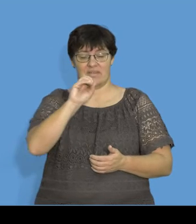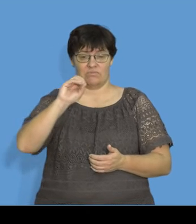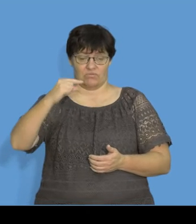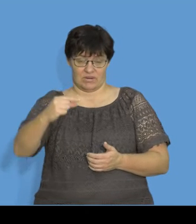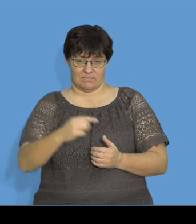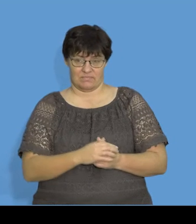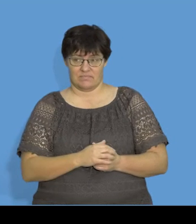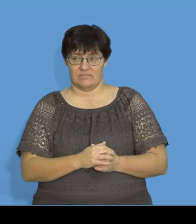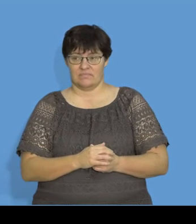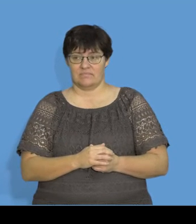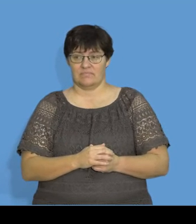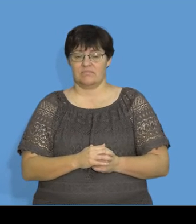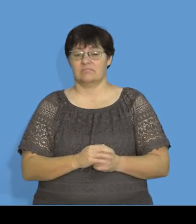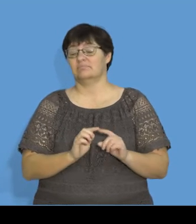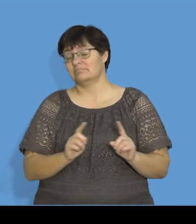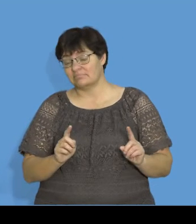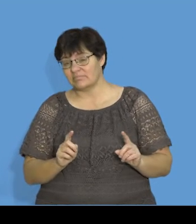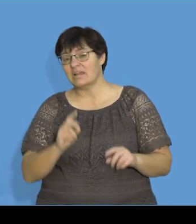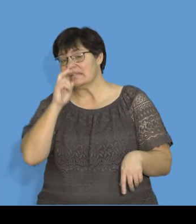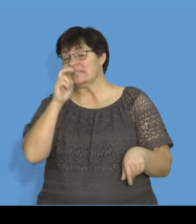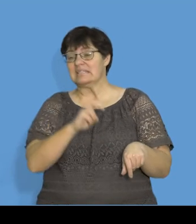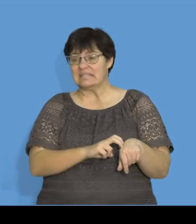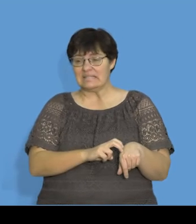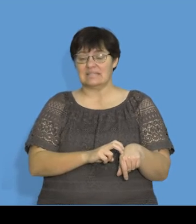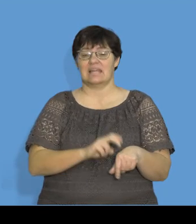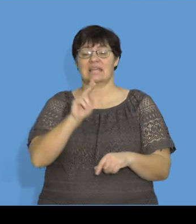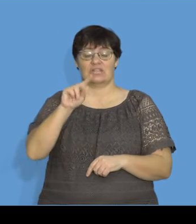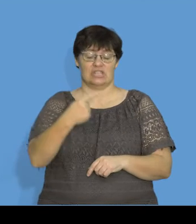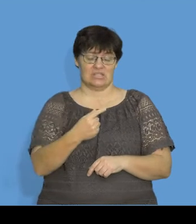500 grams, but needs to be in kilograms, so